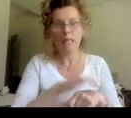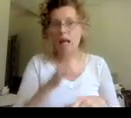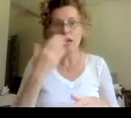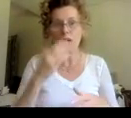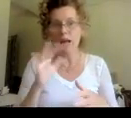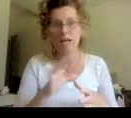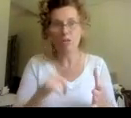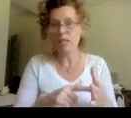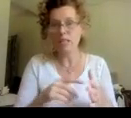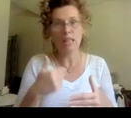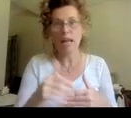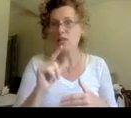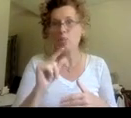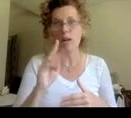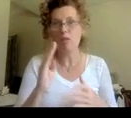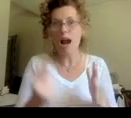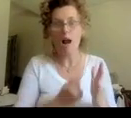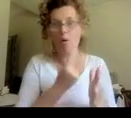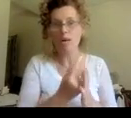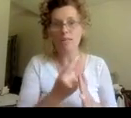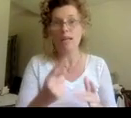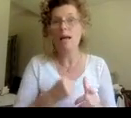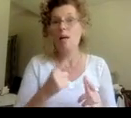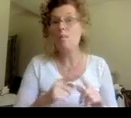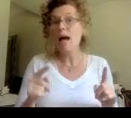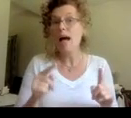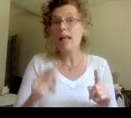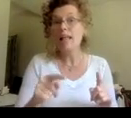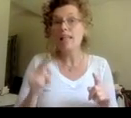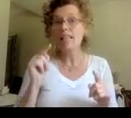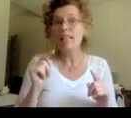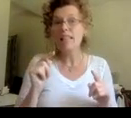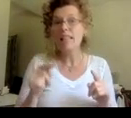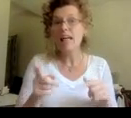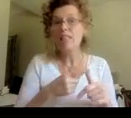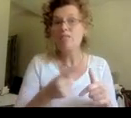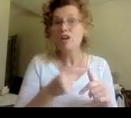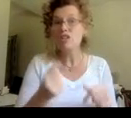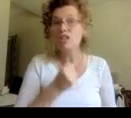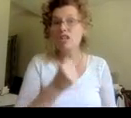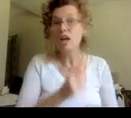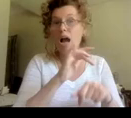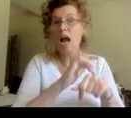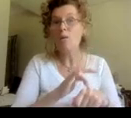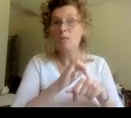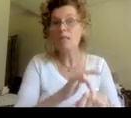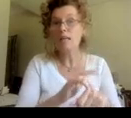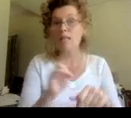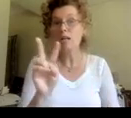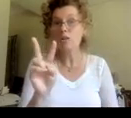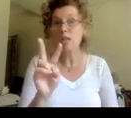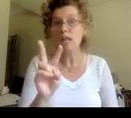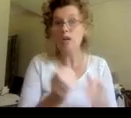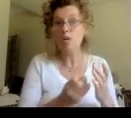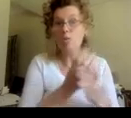in the next 24 hours. But in my first year, I was just so obsessed about two things: growing